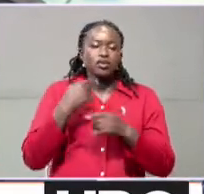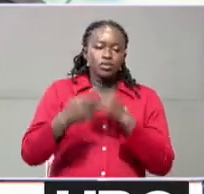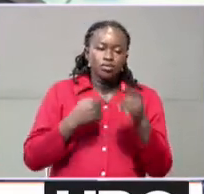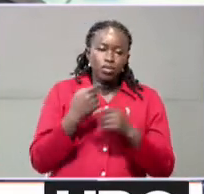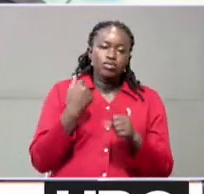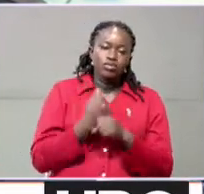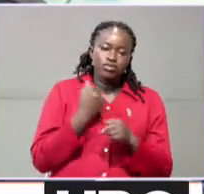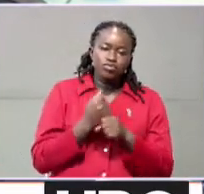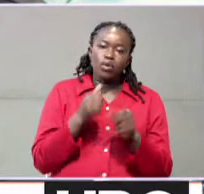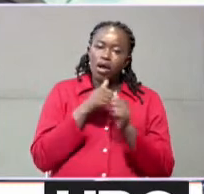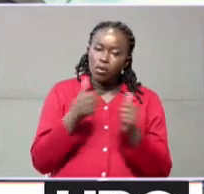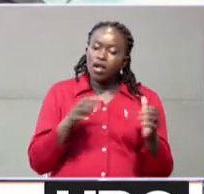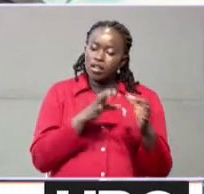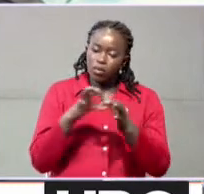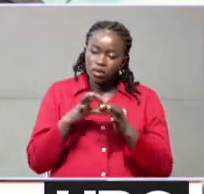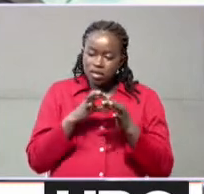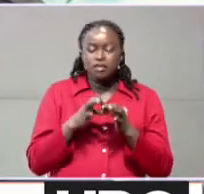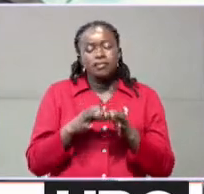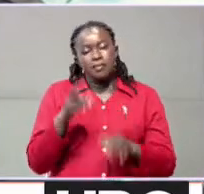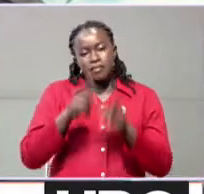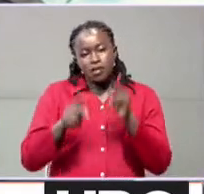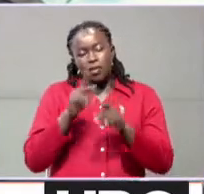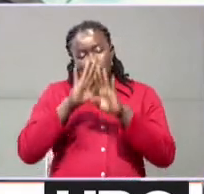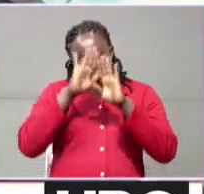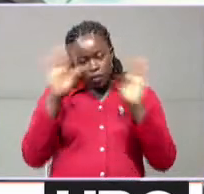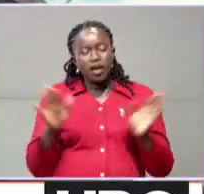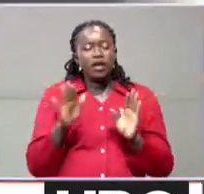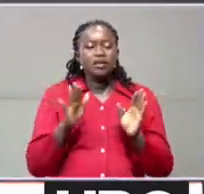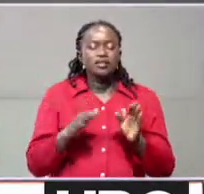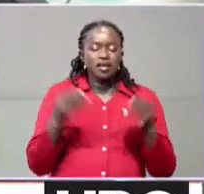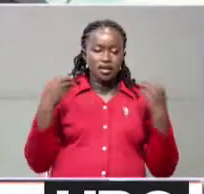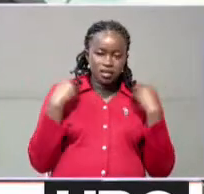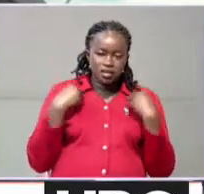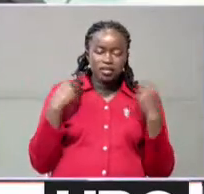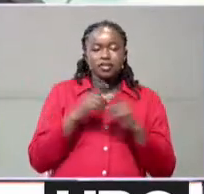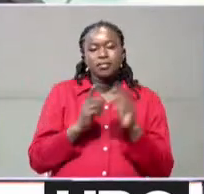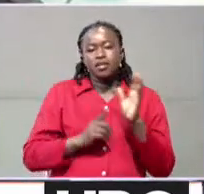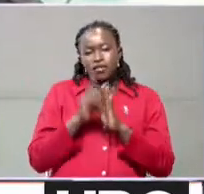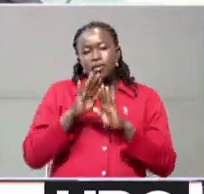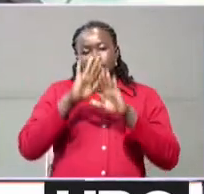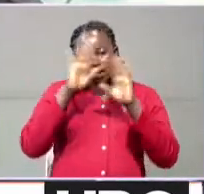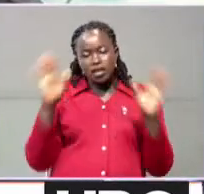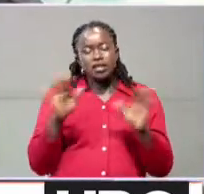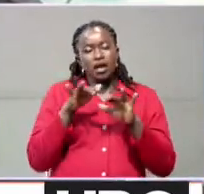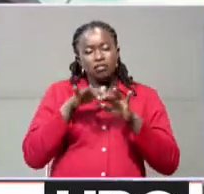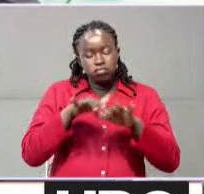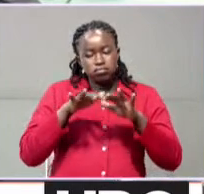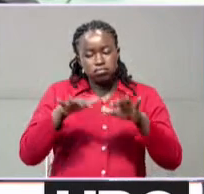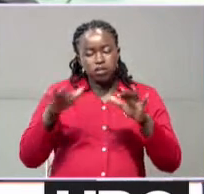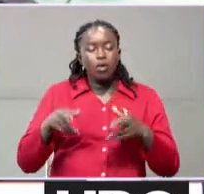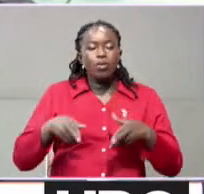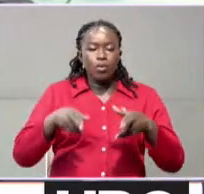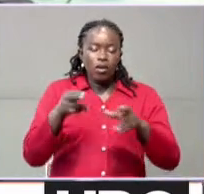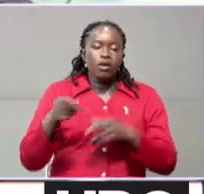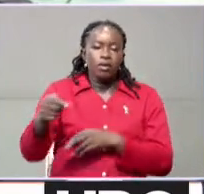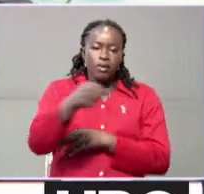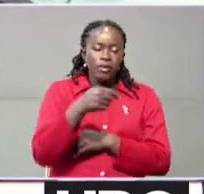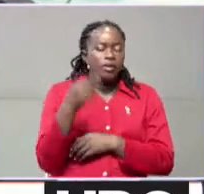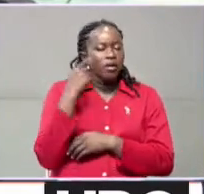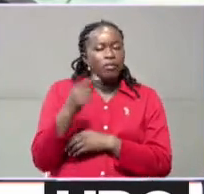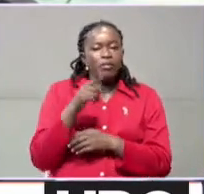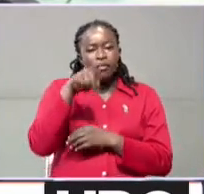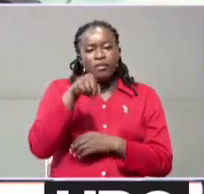well-coordinated citizens awareness exercise and they develop a clear dissemination roadmap of the pdm